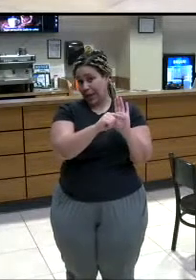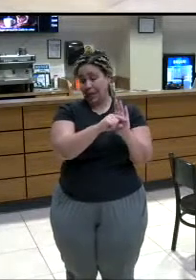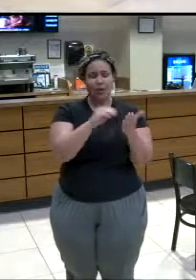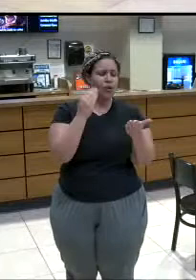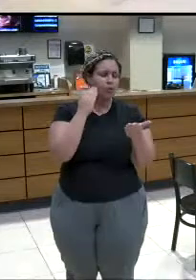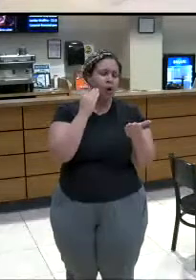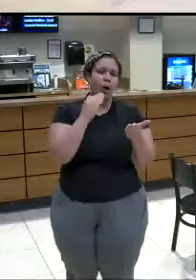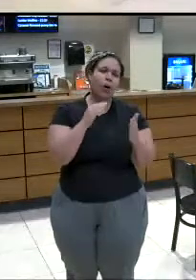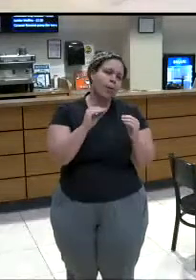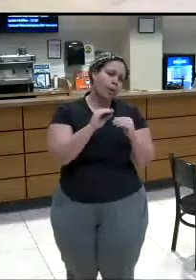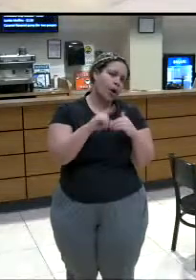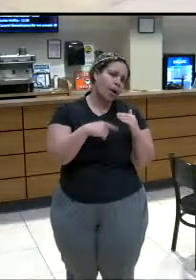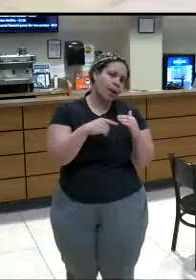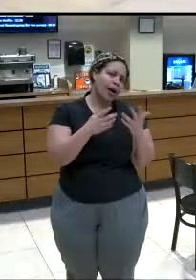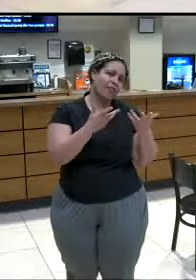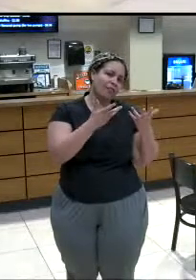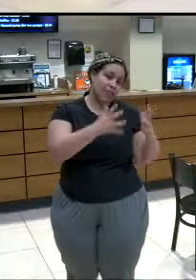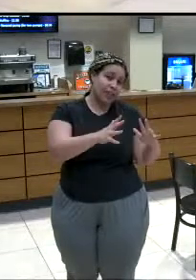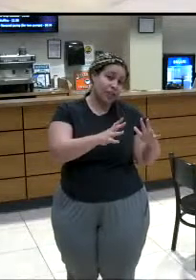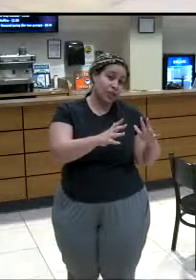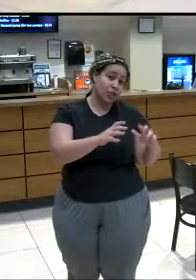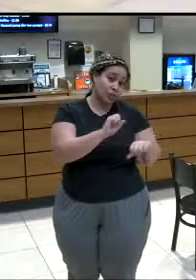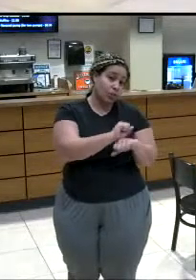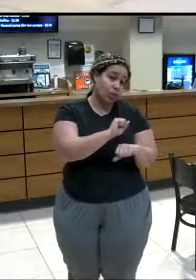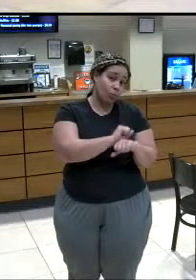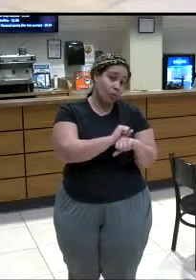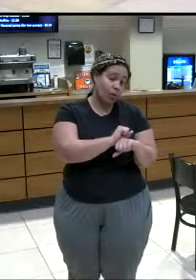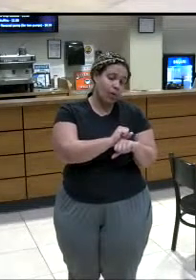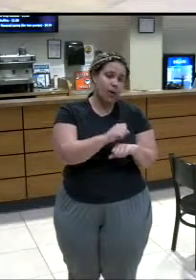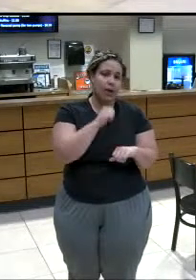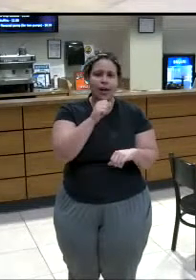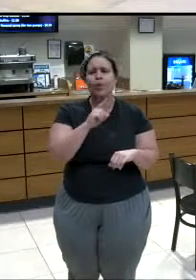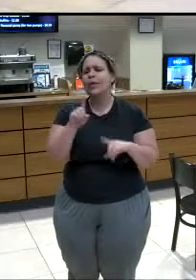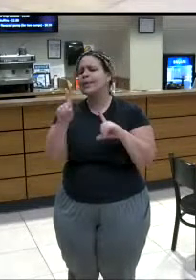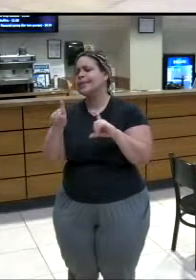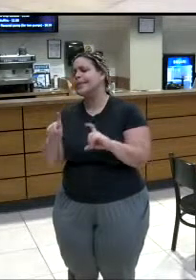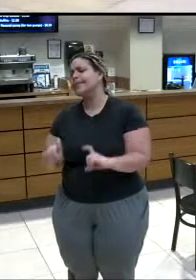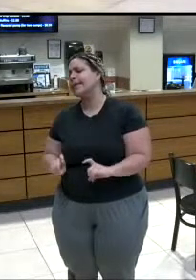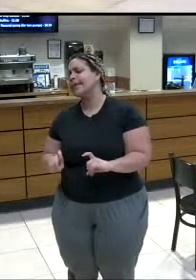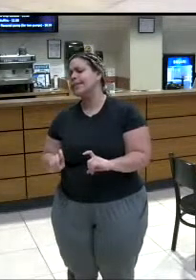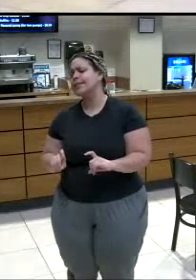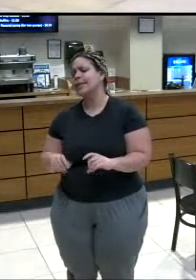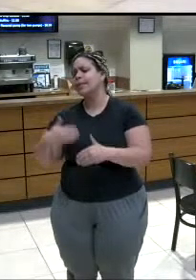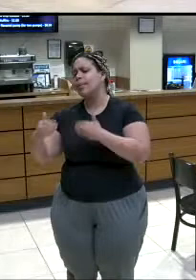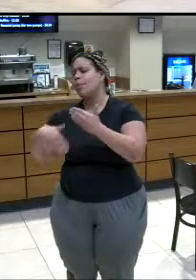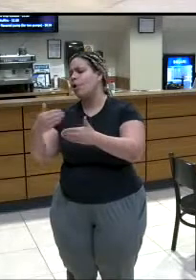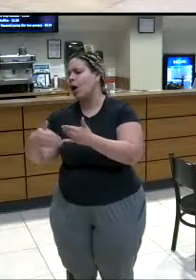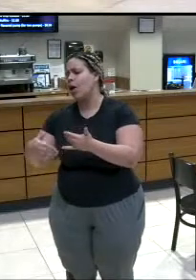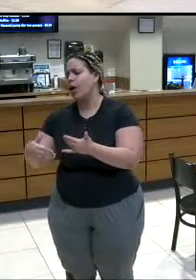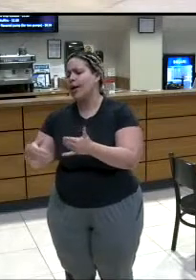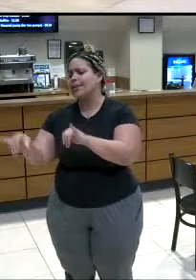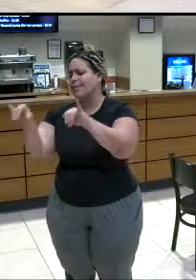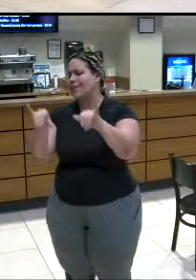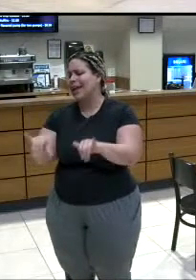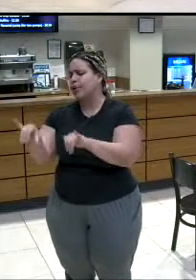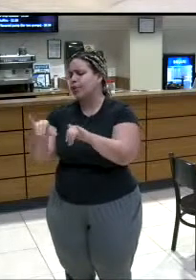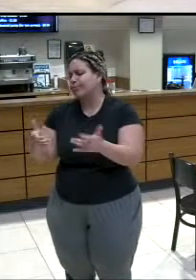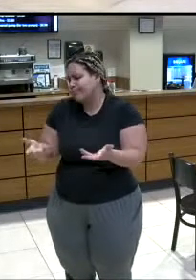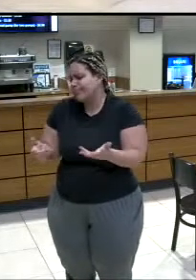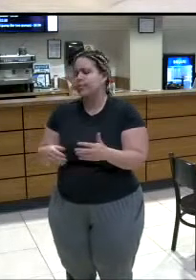of tasks and not really assessing the progress of the standard. So it's an